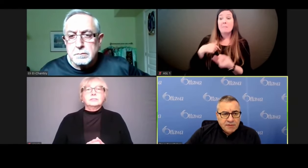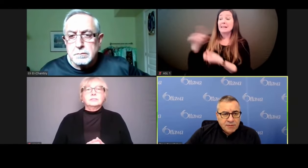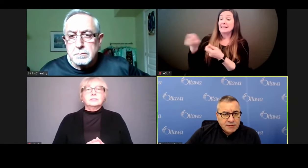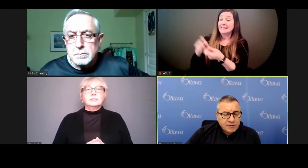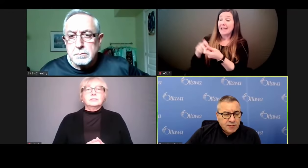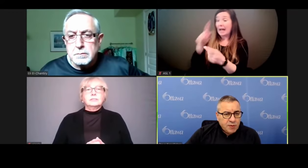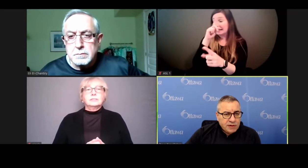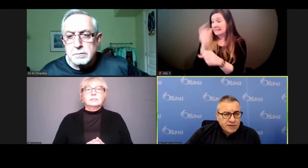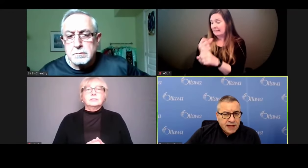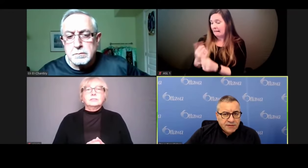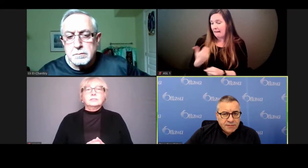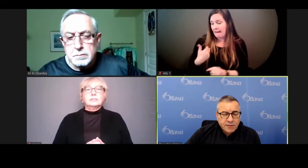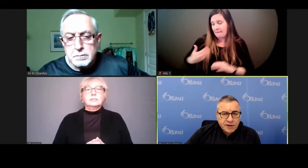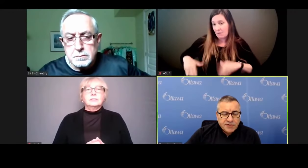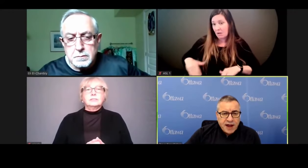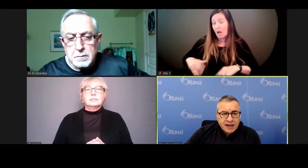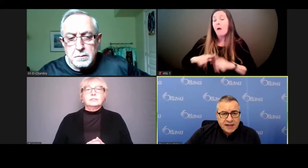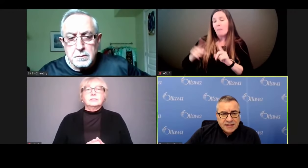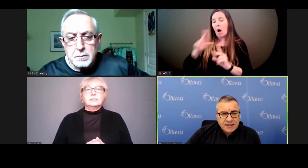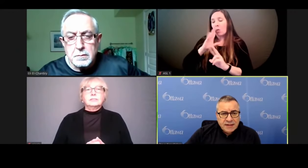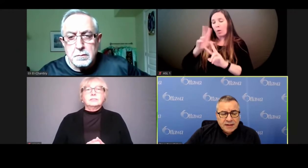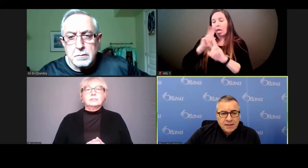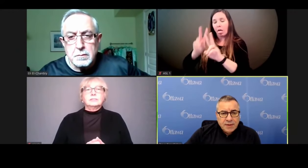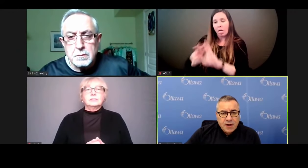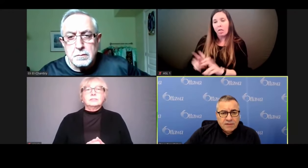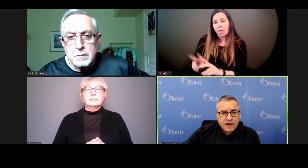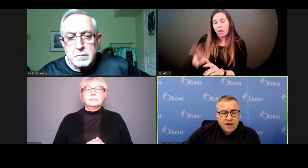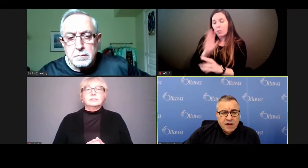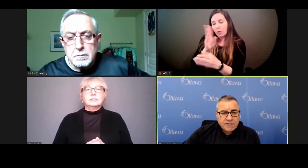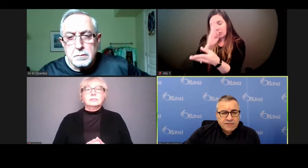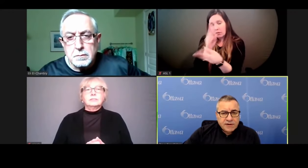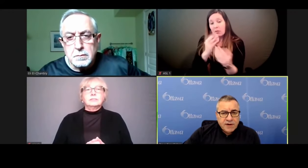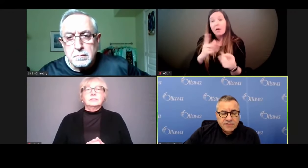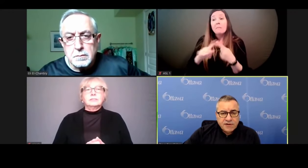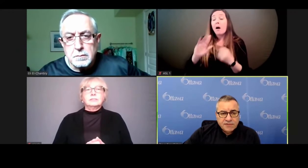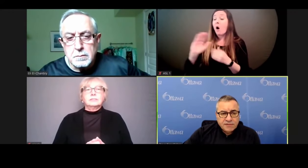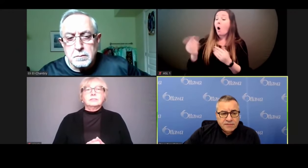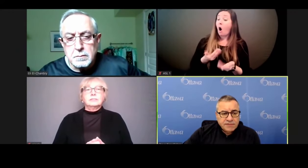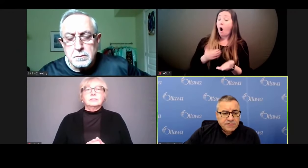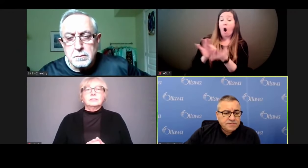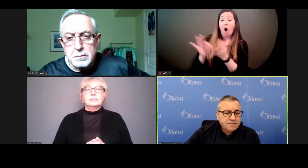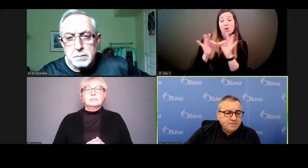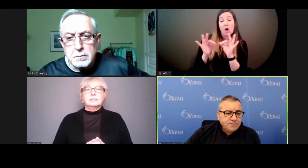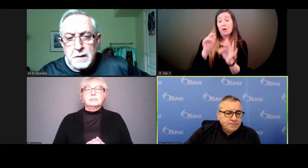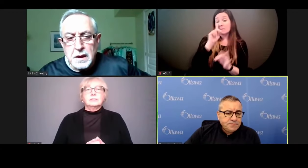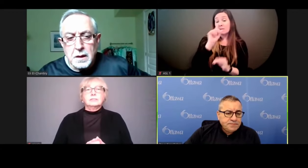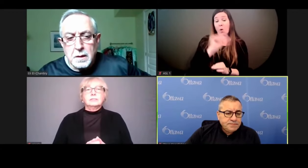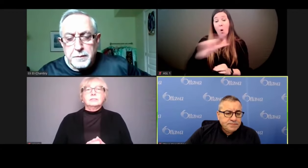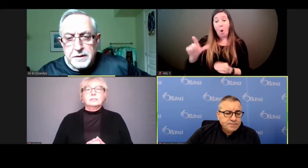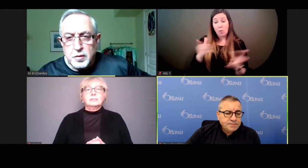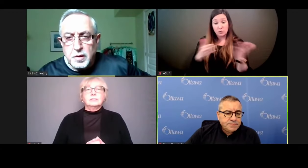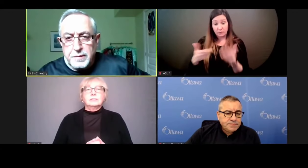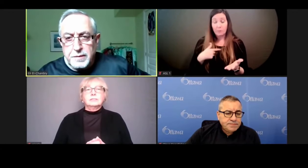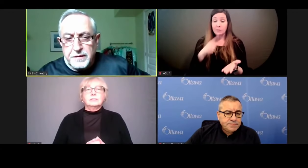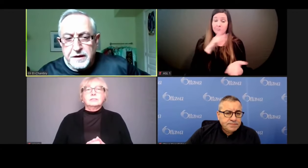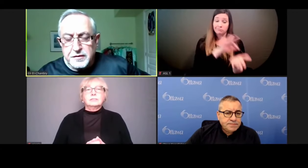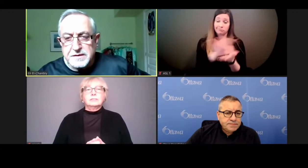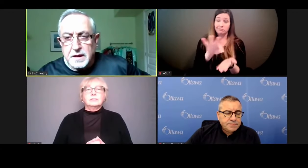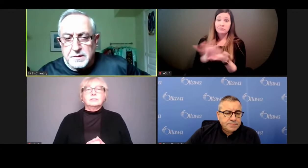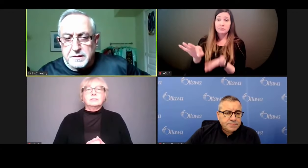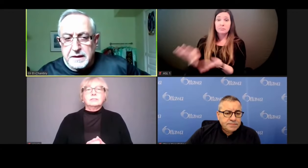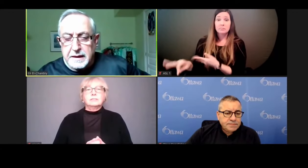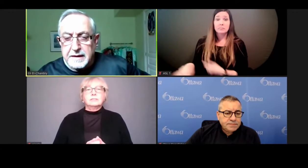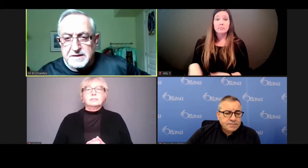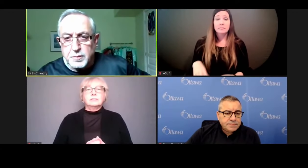will have one. We'll be able to report out to council, but we're tracking all of our costs across all services. It would be fair to say,